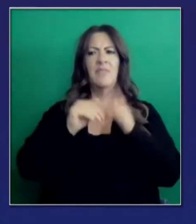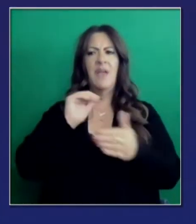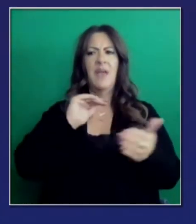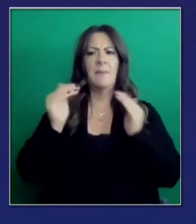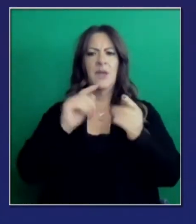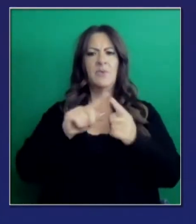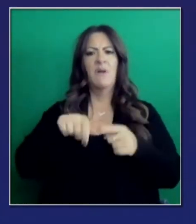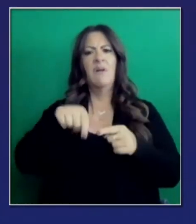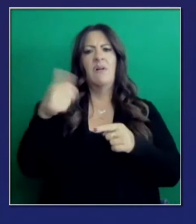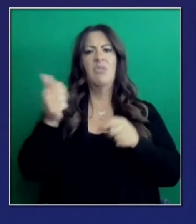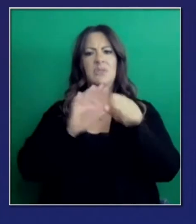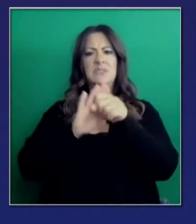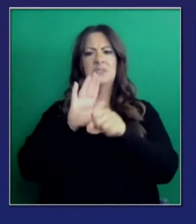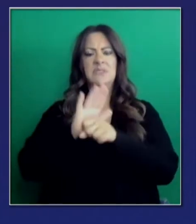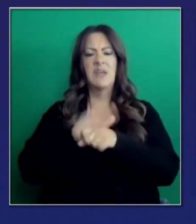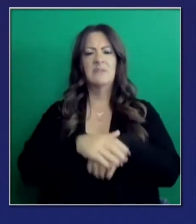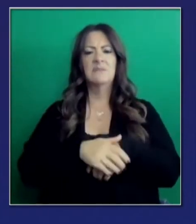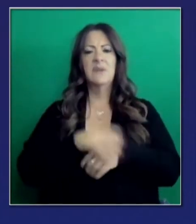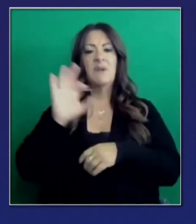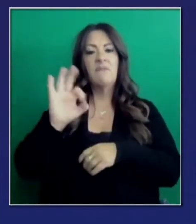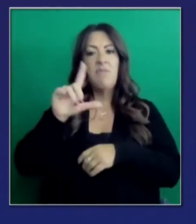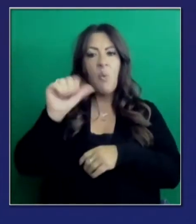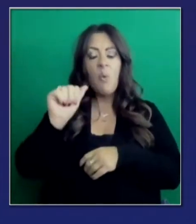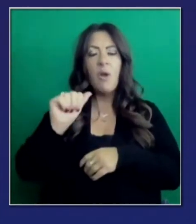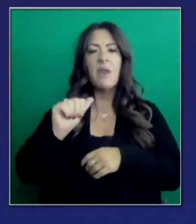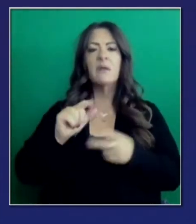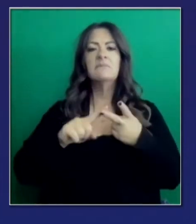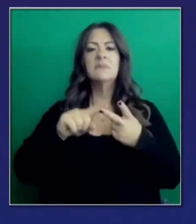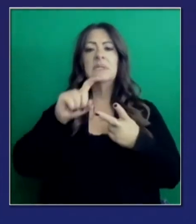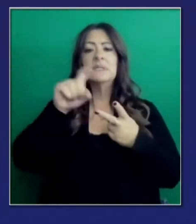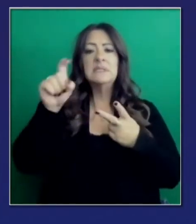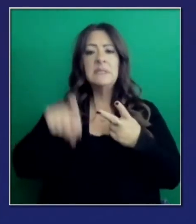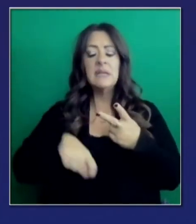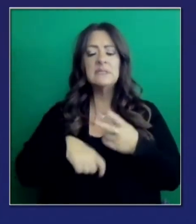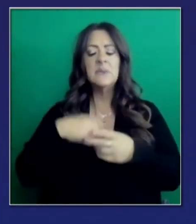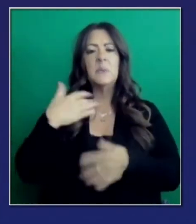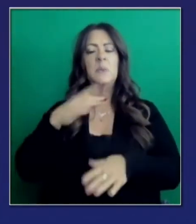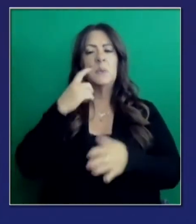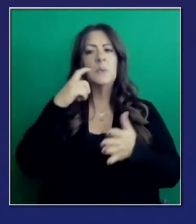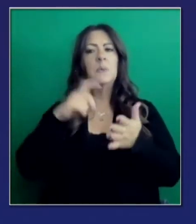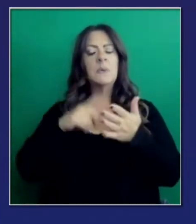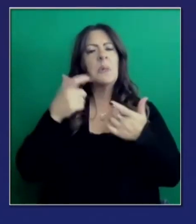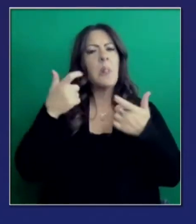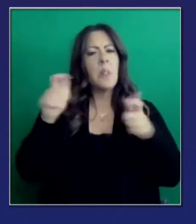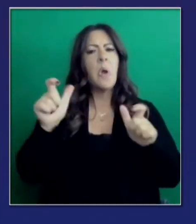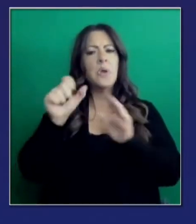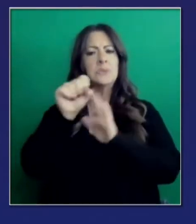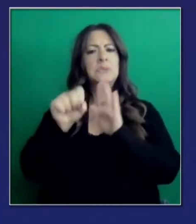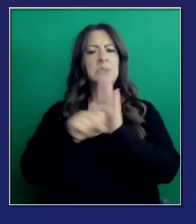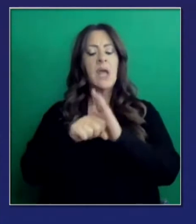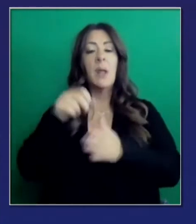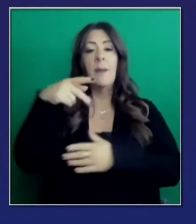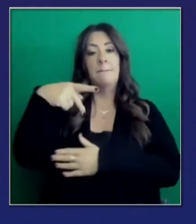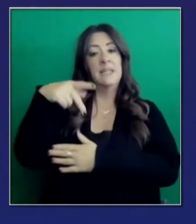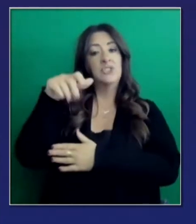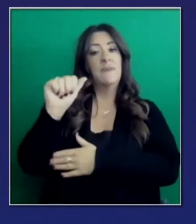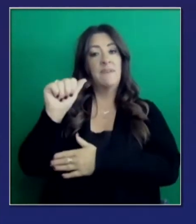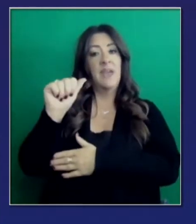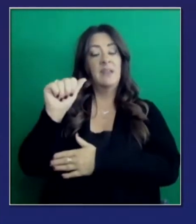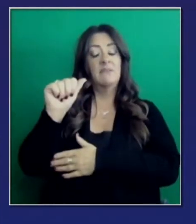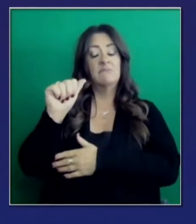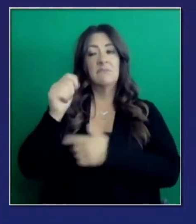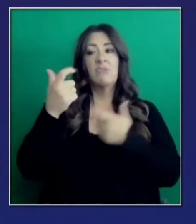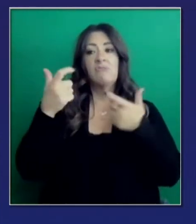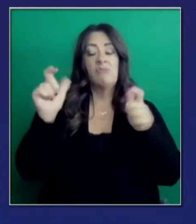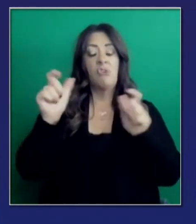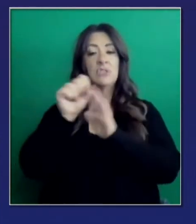larger states here, Florida, Texas being notable large states, Pennsylvania from a population perspective certainly, and Arizona just